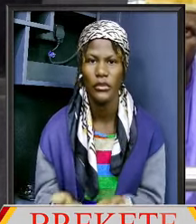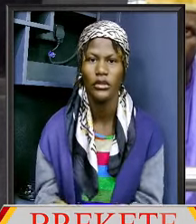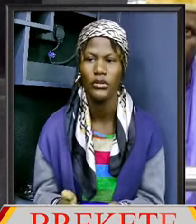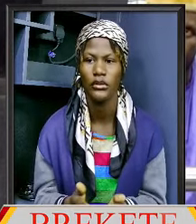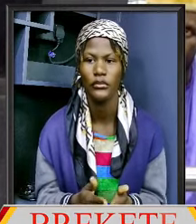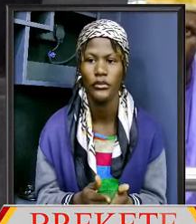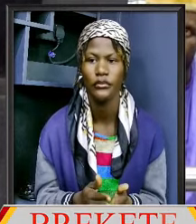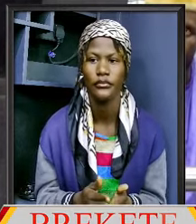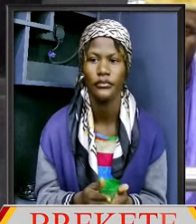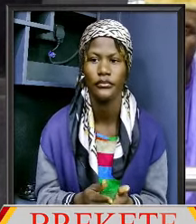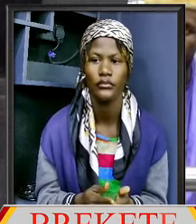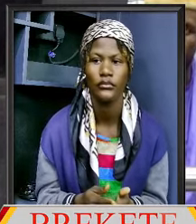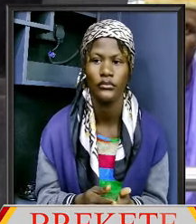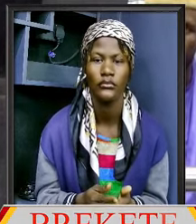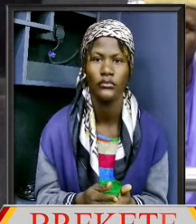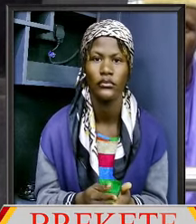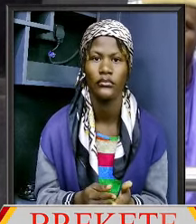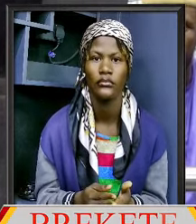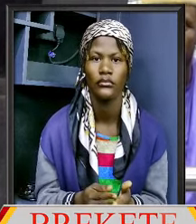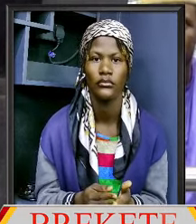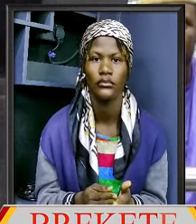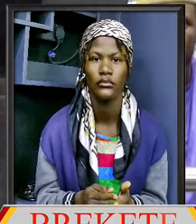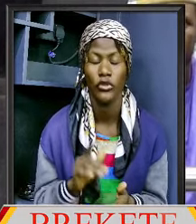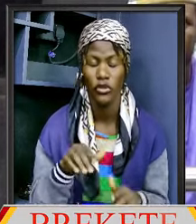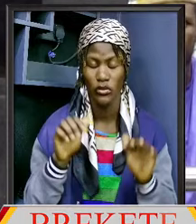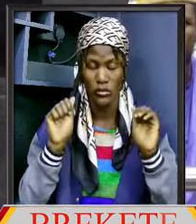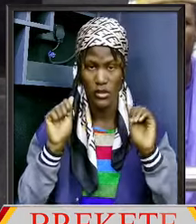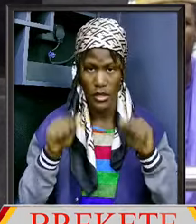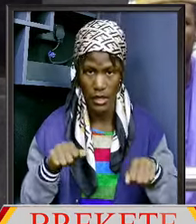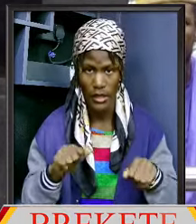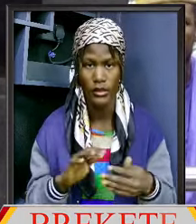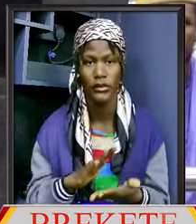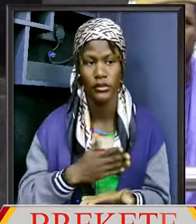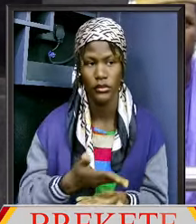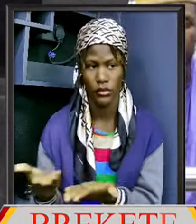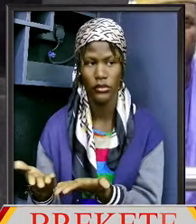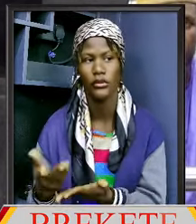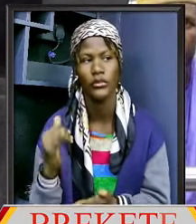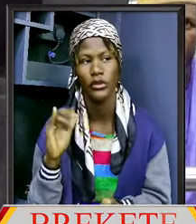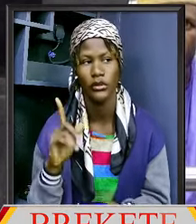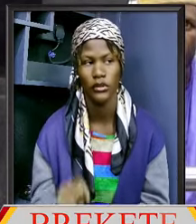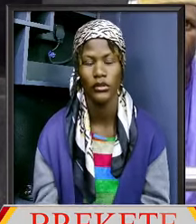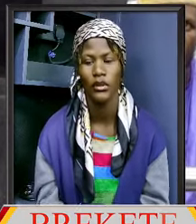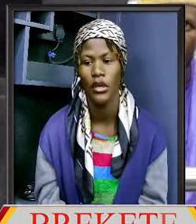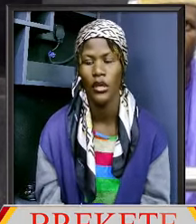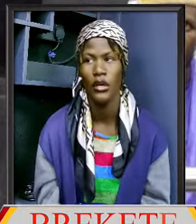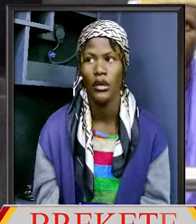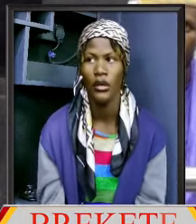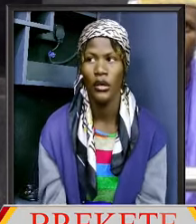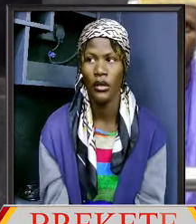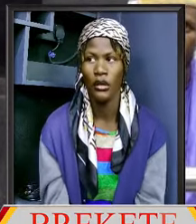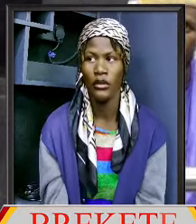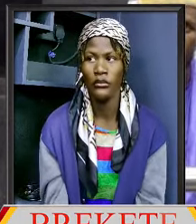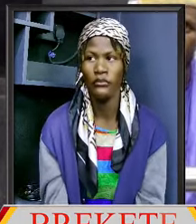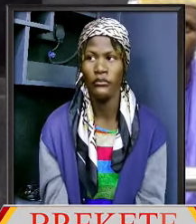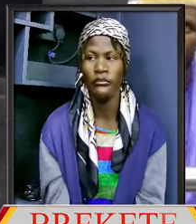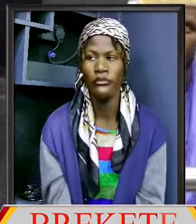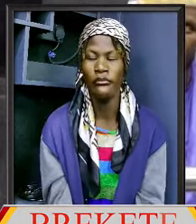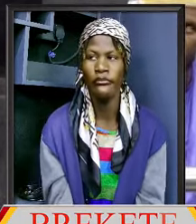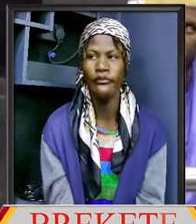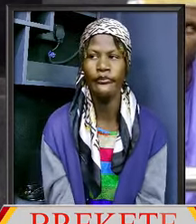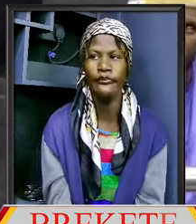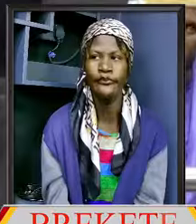sir. Okay, fine. You can submit it. But it's a Pamela, if it's collect them on behalf of the ordinary president.